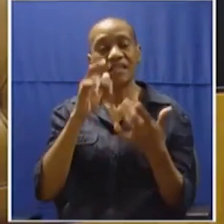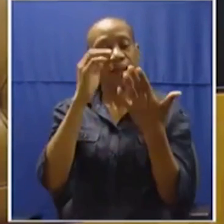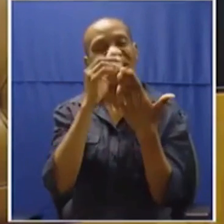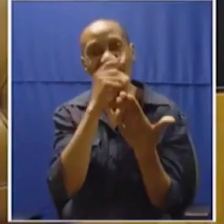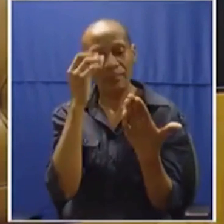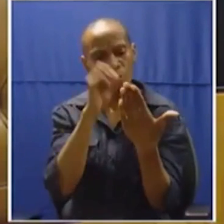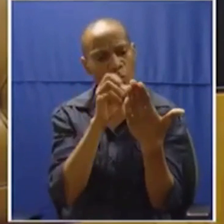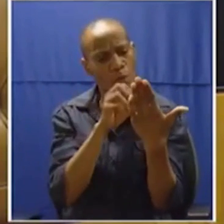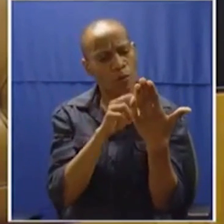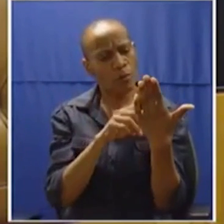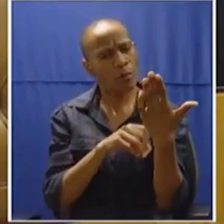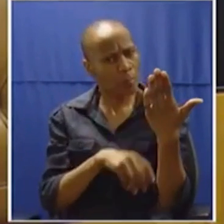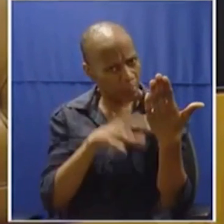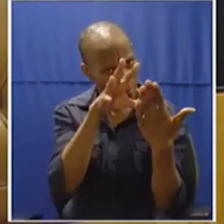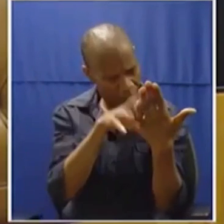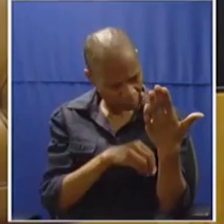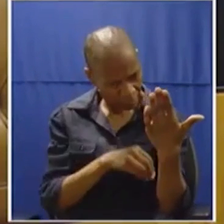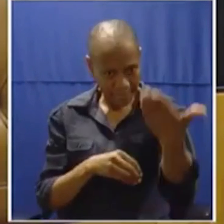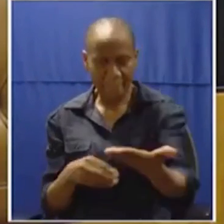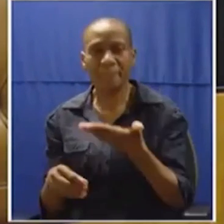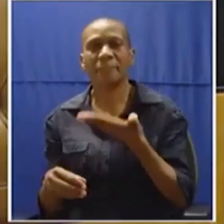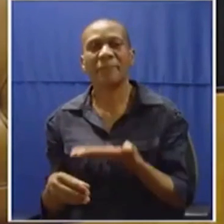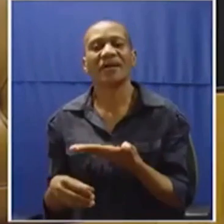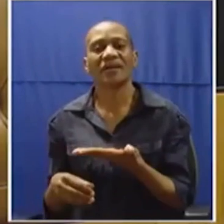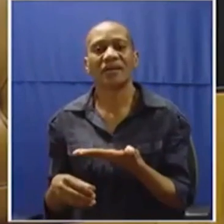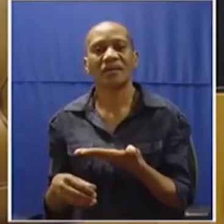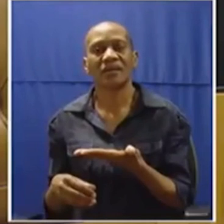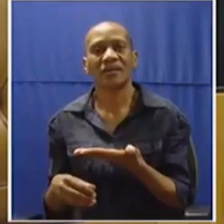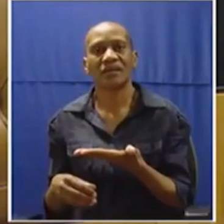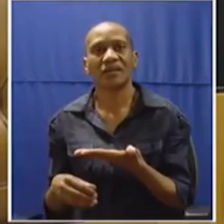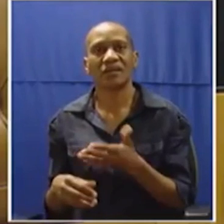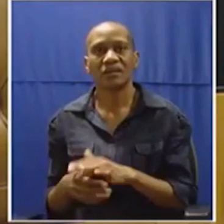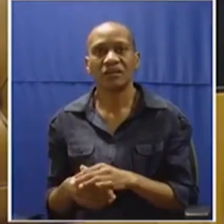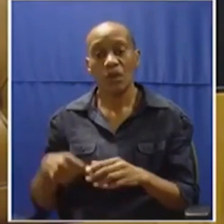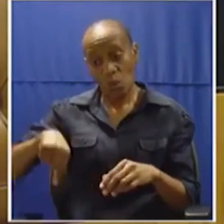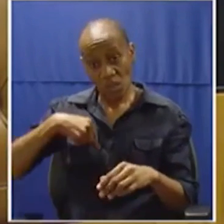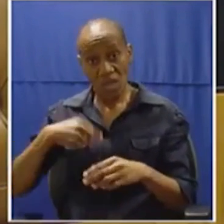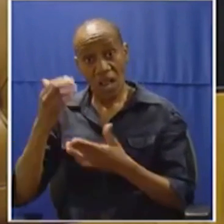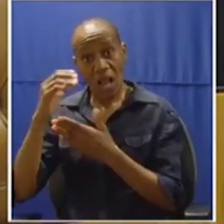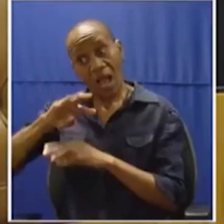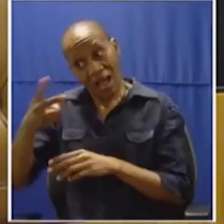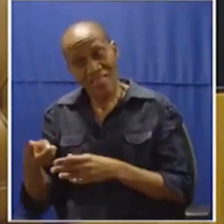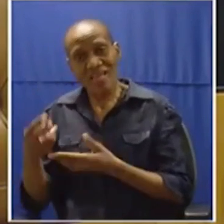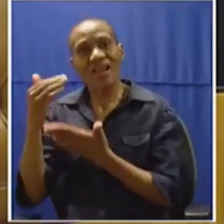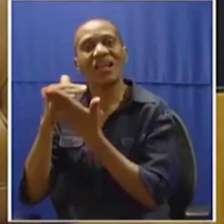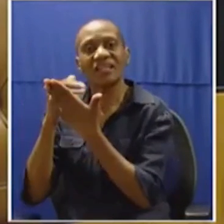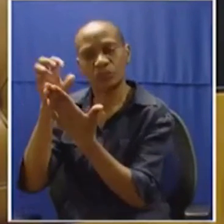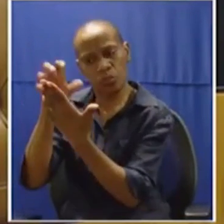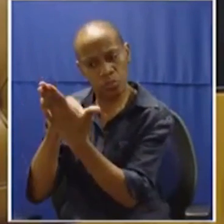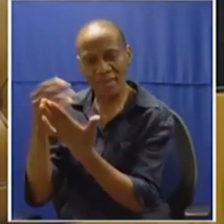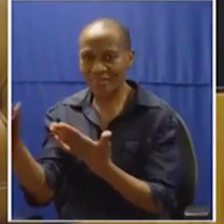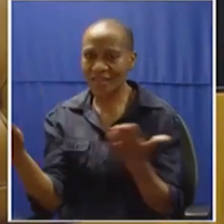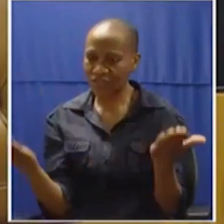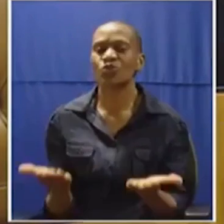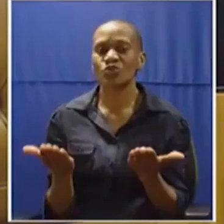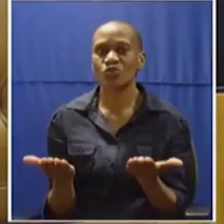feel should be the subject of this work. We have our own list, and until that meeting has taken place and